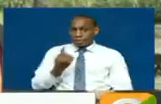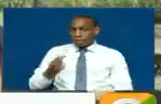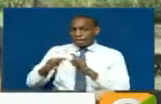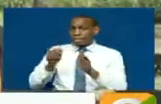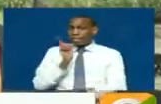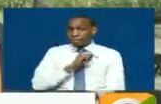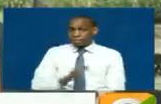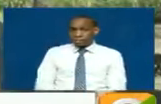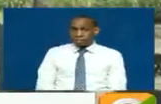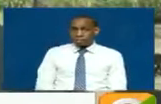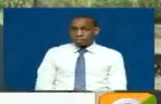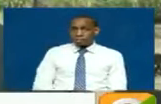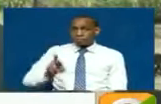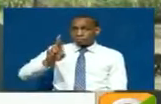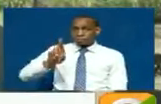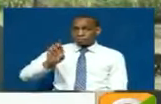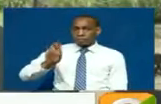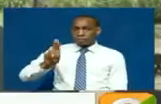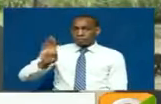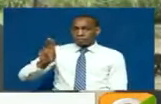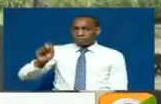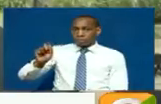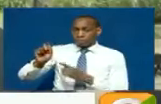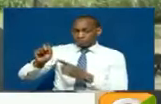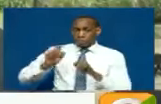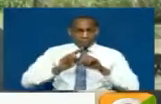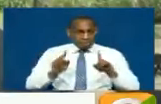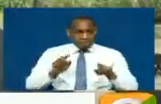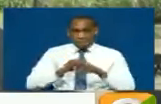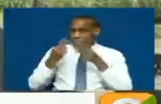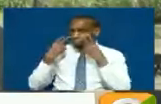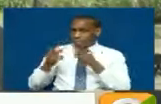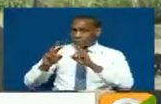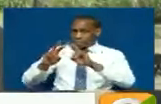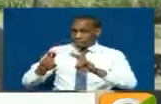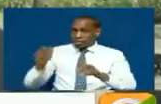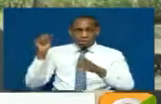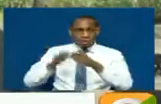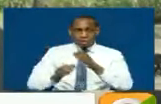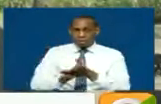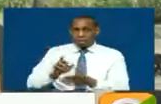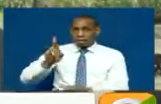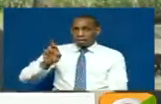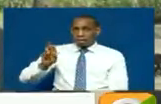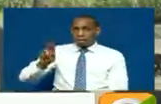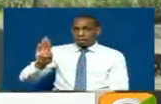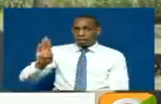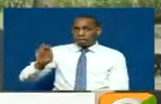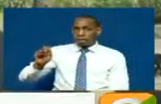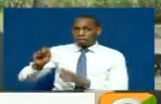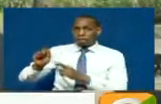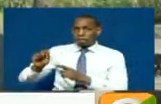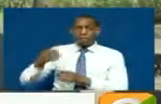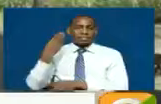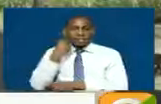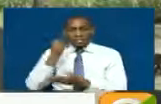ati Ruben Sasaka. Lakini tukiangalia tukichunguza kindani Ruben Sasaka na alienda ba, alikuwa